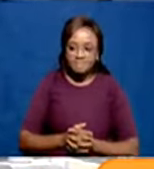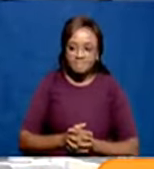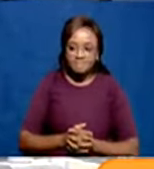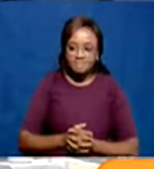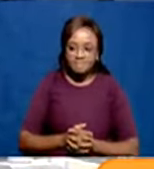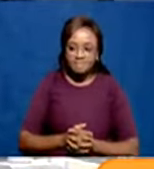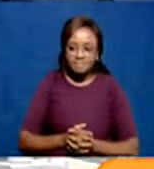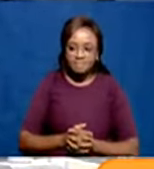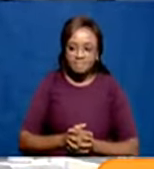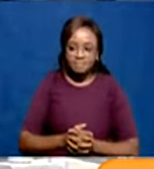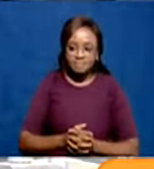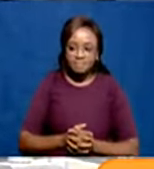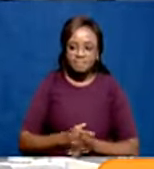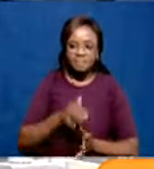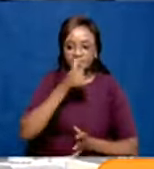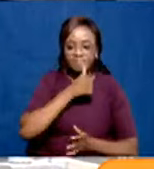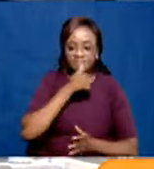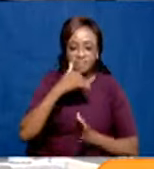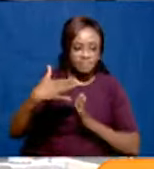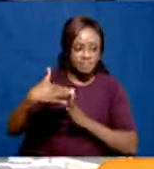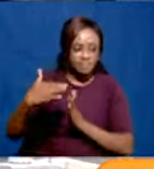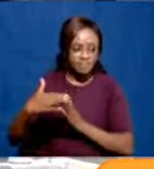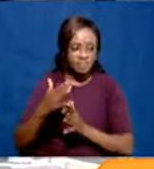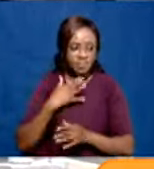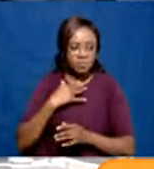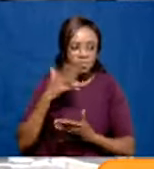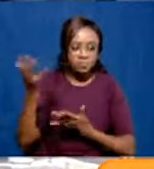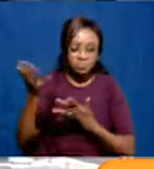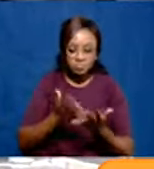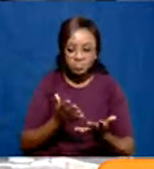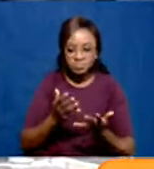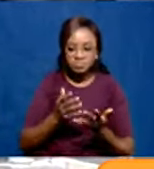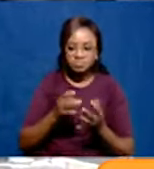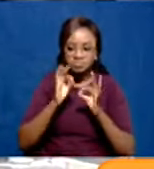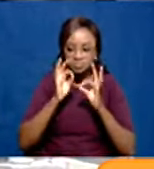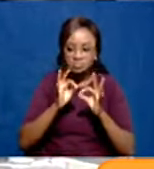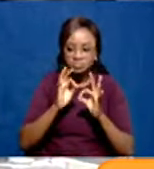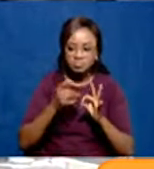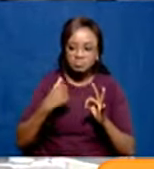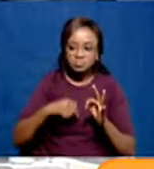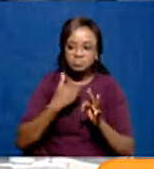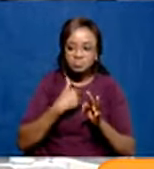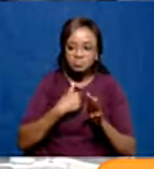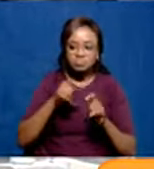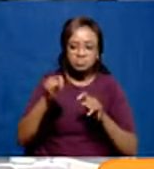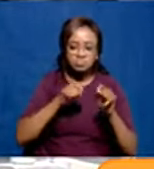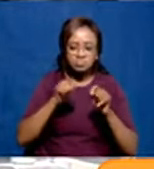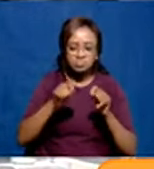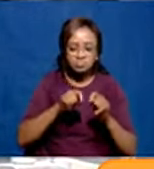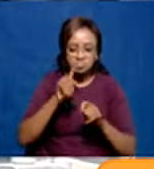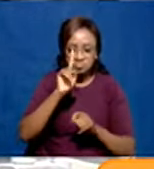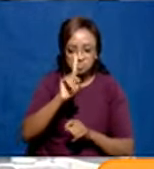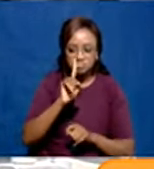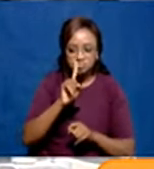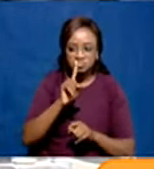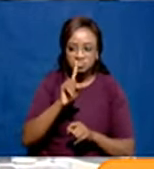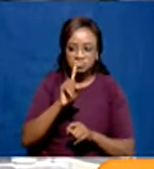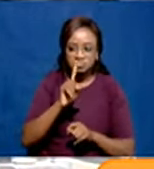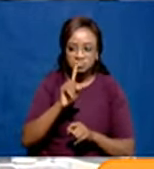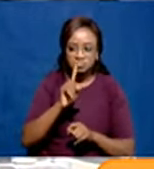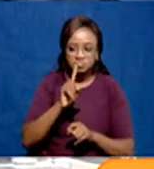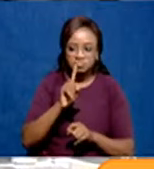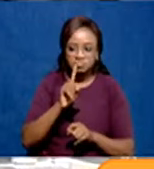privatization aspect is to bring the claim is to bring efficiency. We have a particular administrator here in the country called